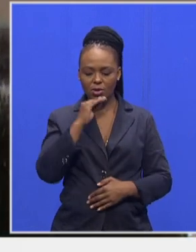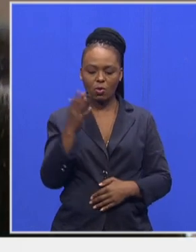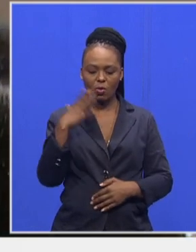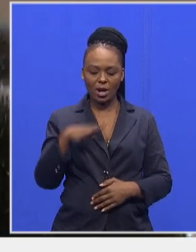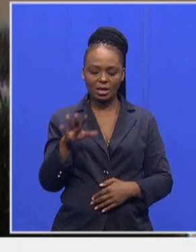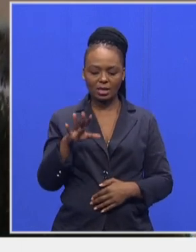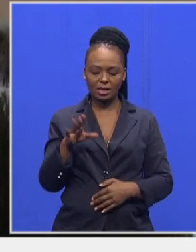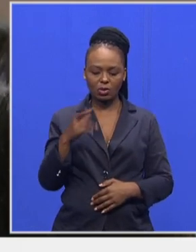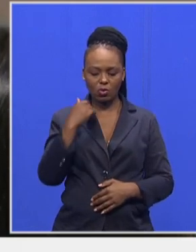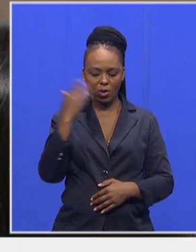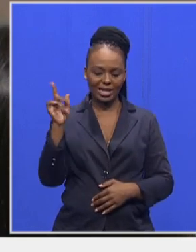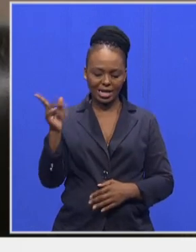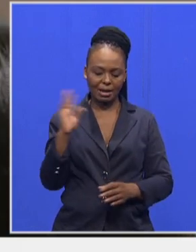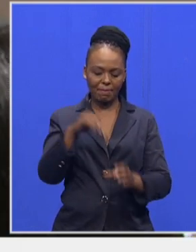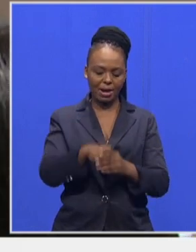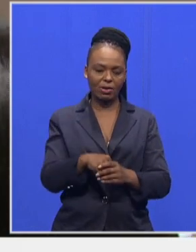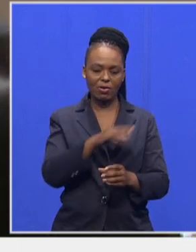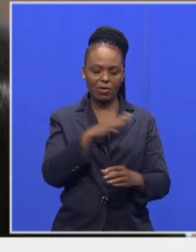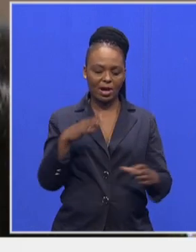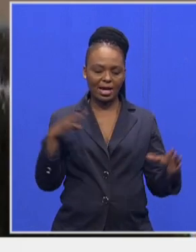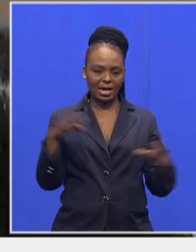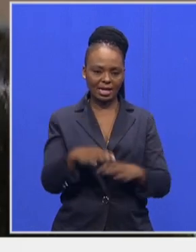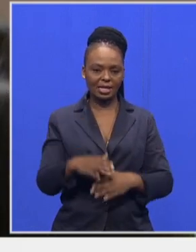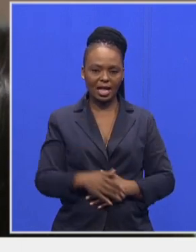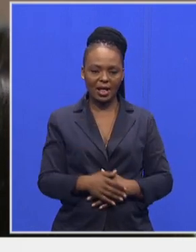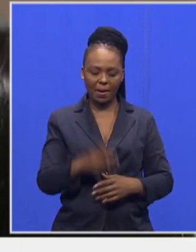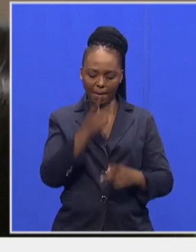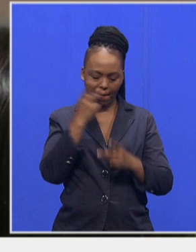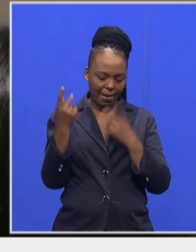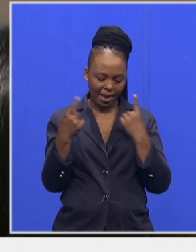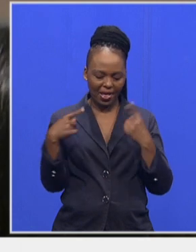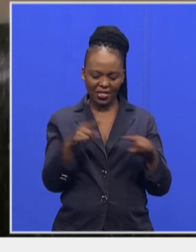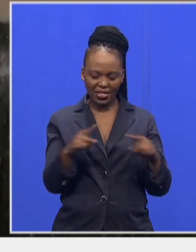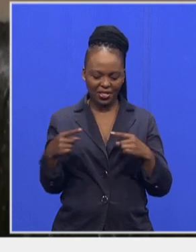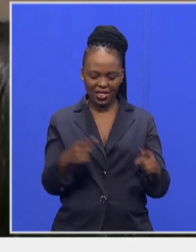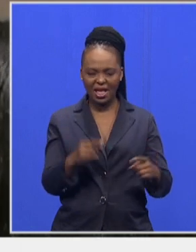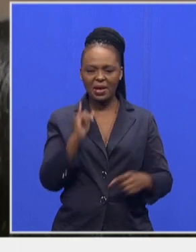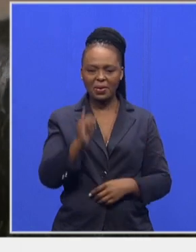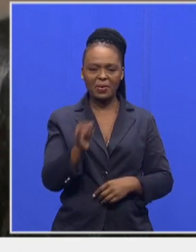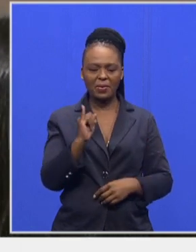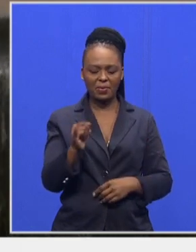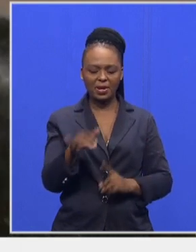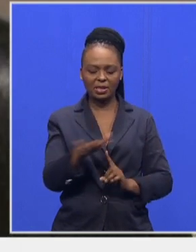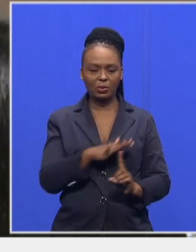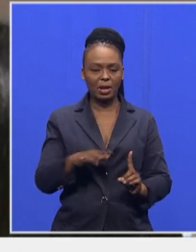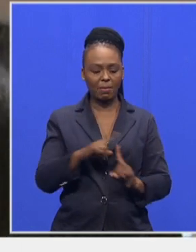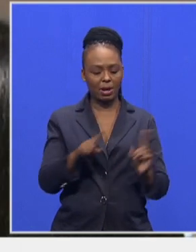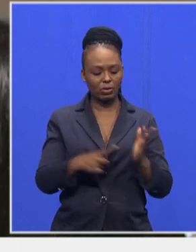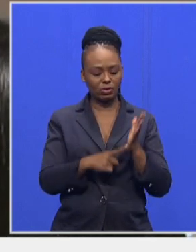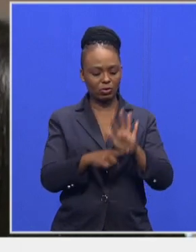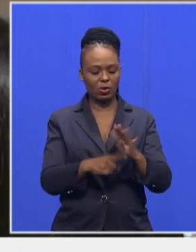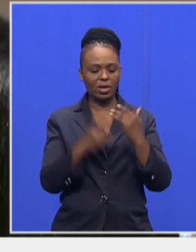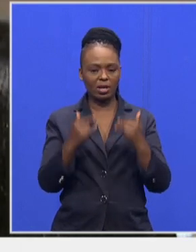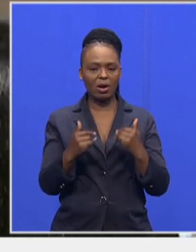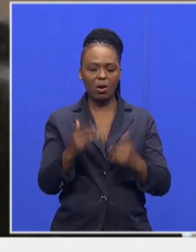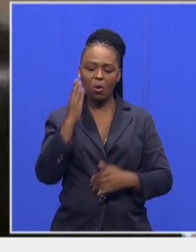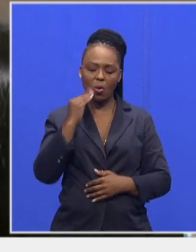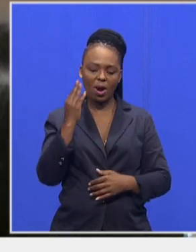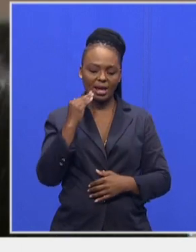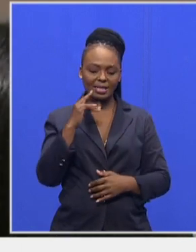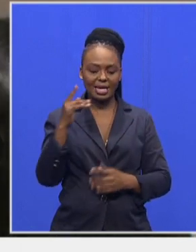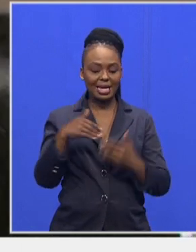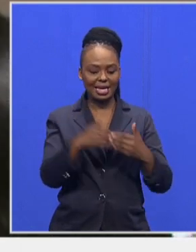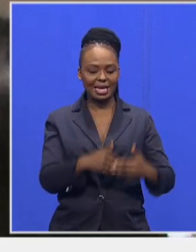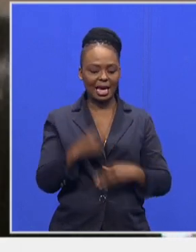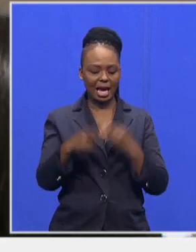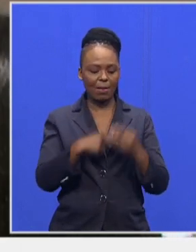it's a fallacy, it's an ugly situation, horrible. But this demonstrates that those wives doesn't care about black people. That's what we are